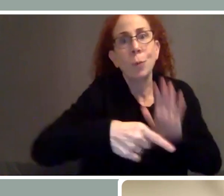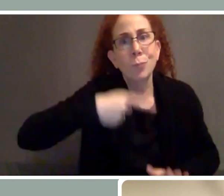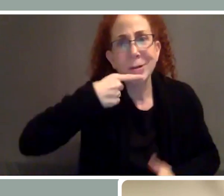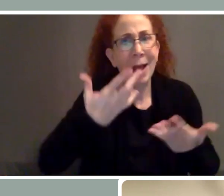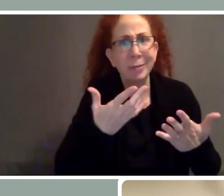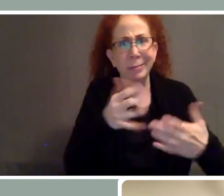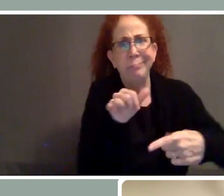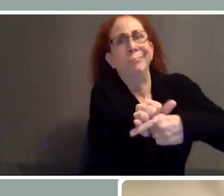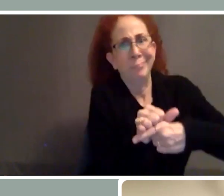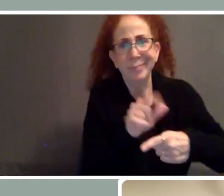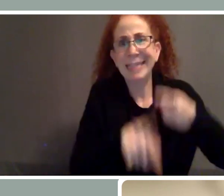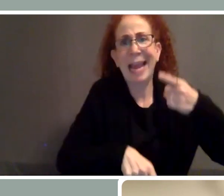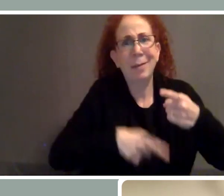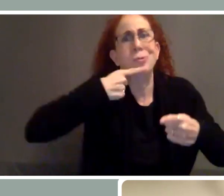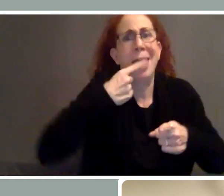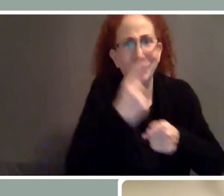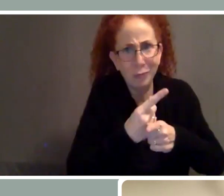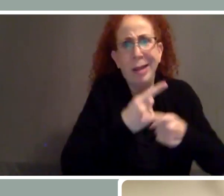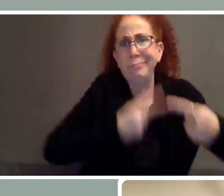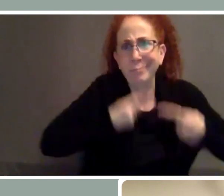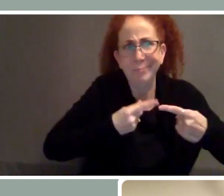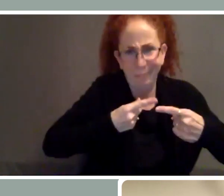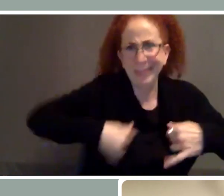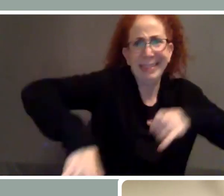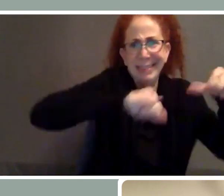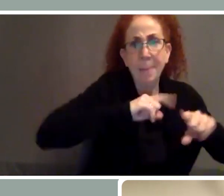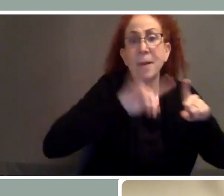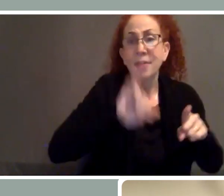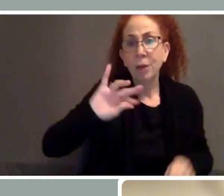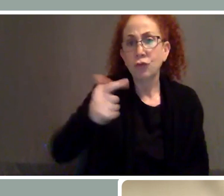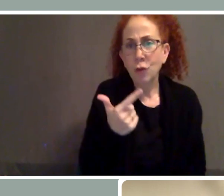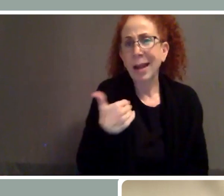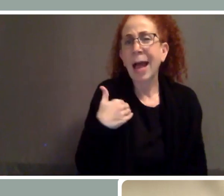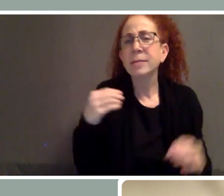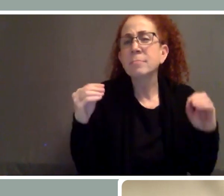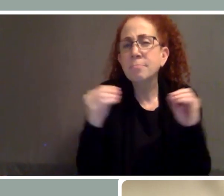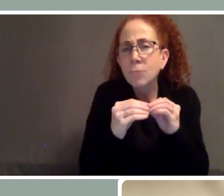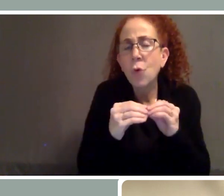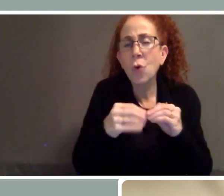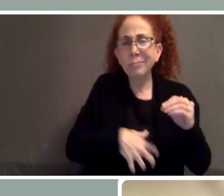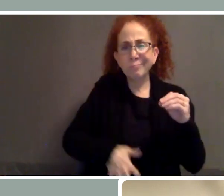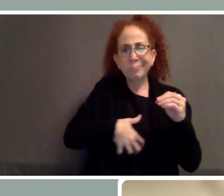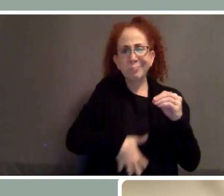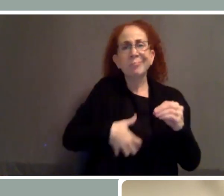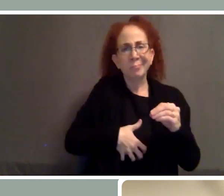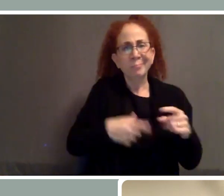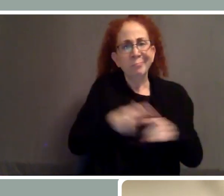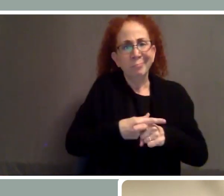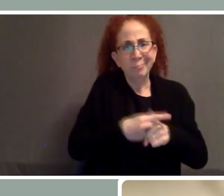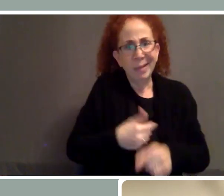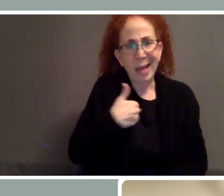about 15 times before you can say it properly. But that drug has a little bit more in terms of GI toxicity, unfortunately. I mean, the